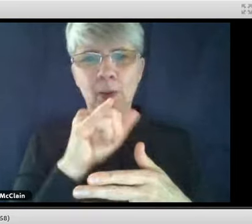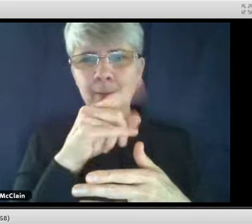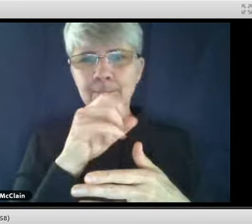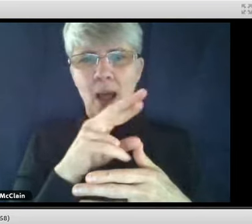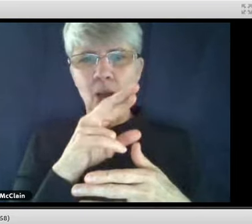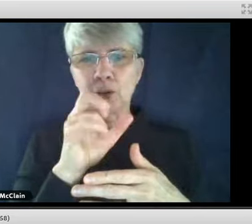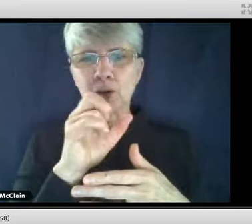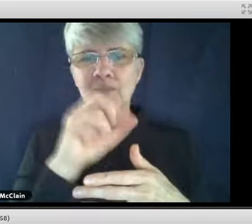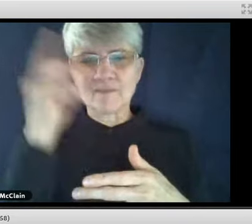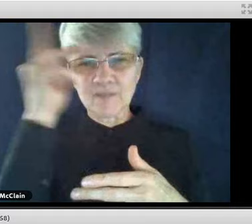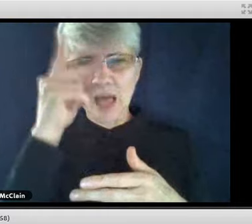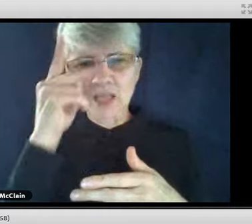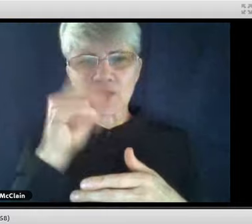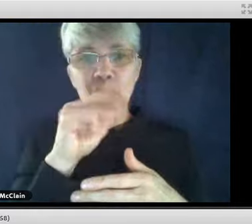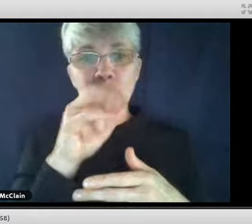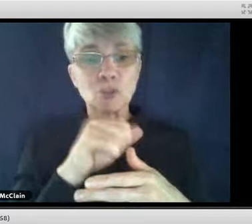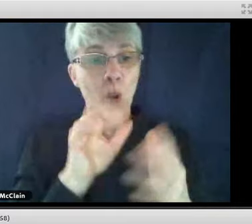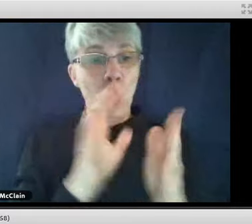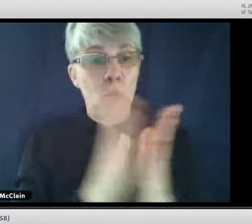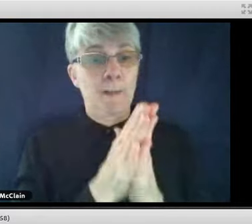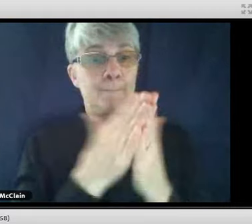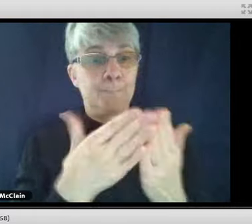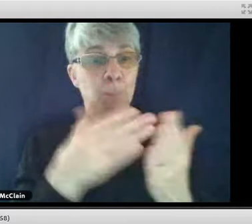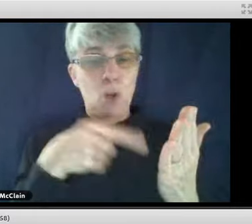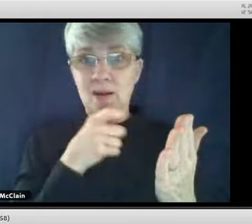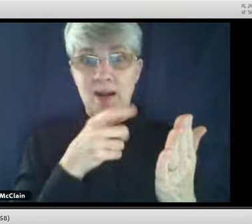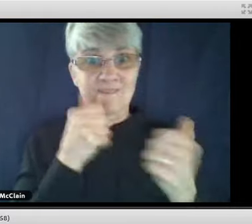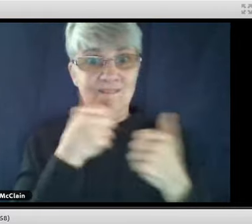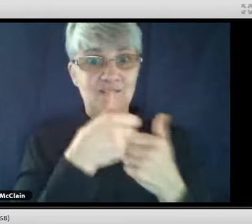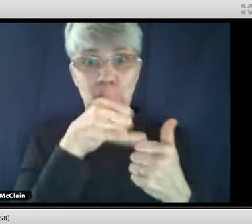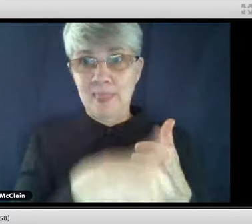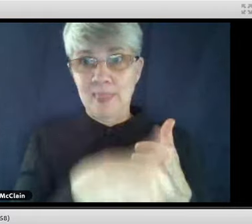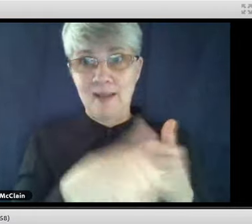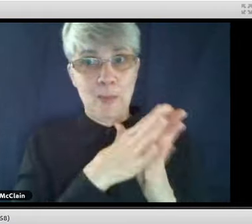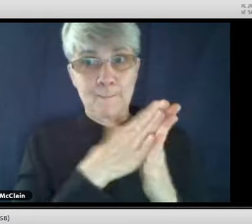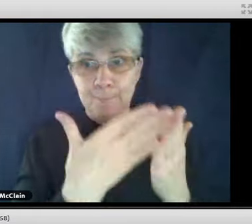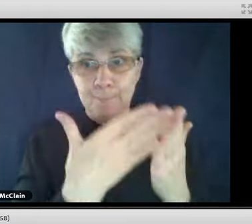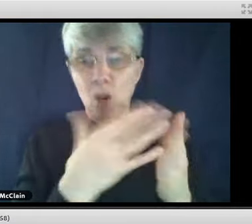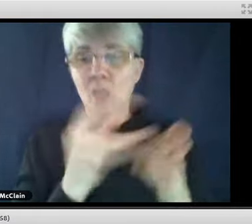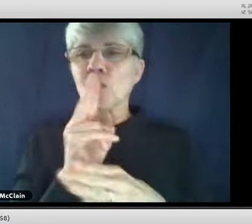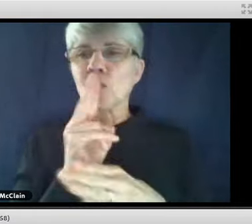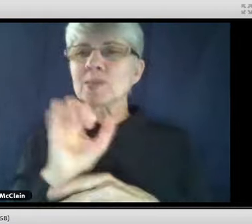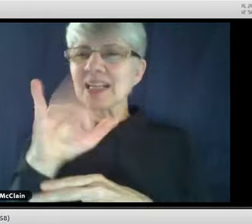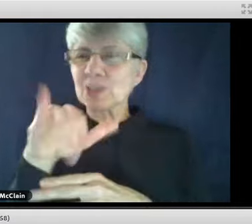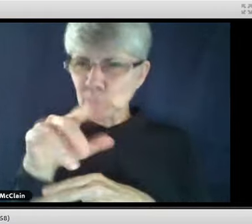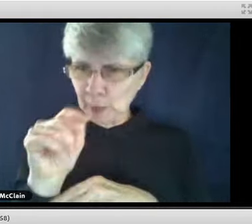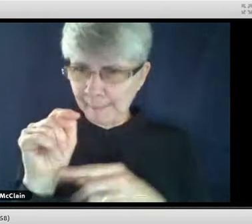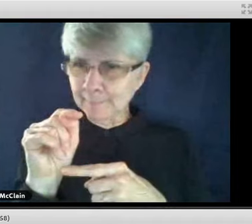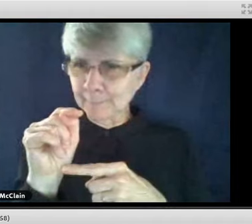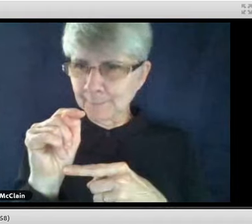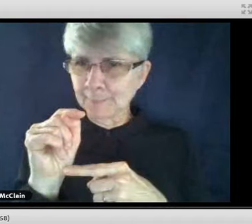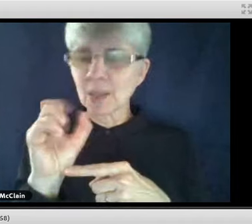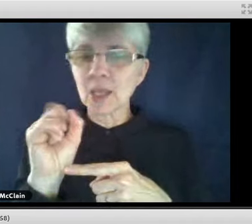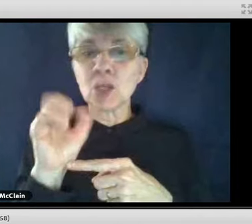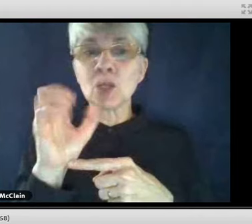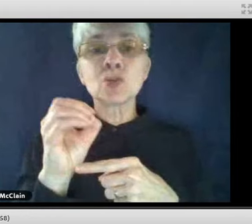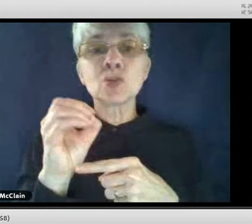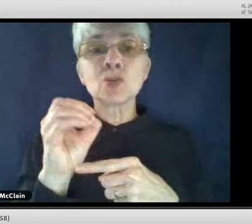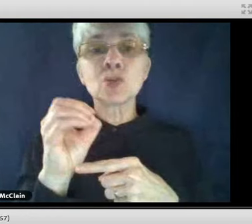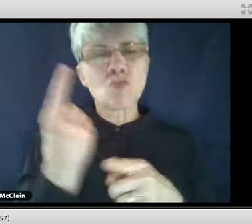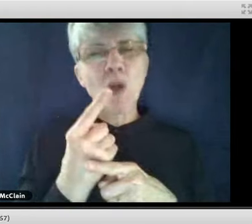or Philosopher's Stone in their hand, and the actors are not reading directly from the book, right? They're using a screenplay. So, right.